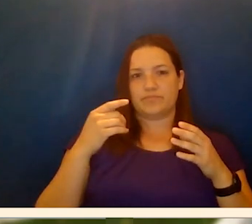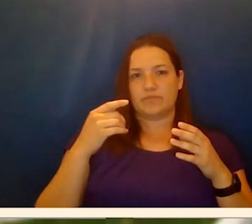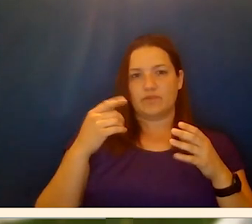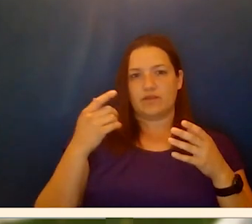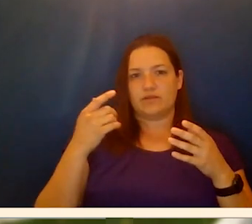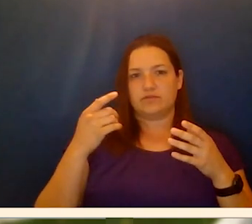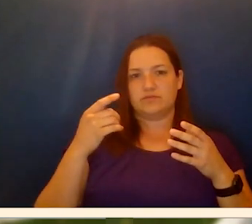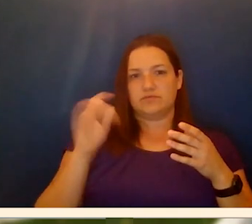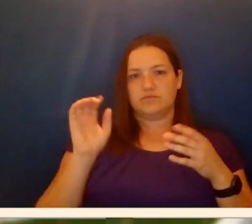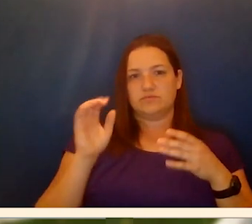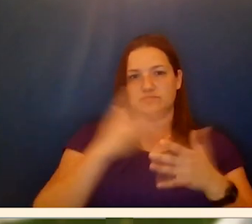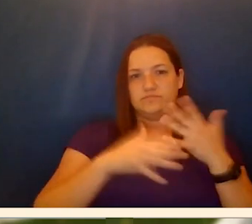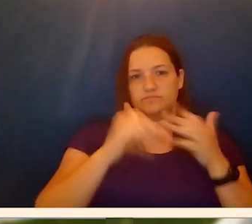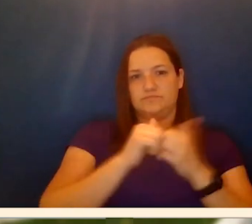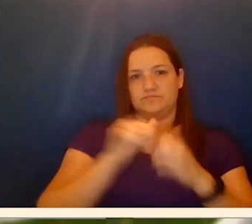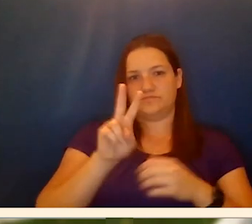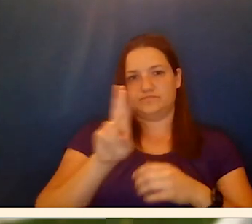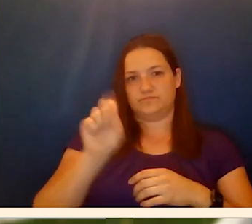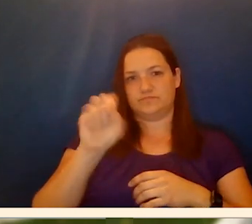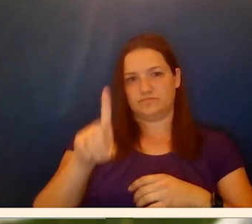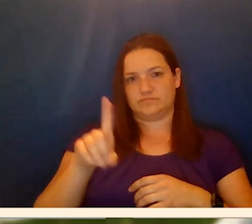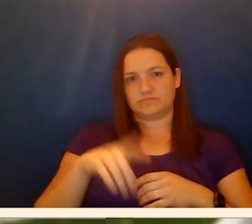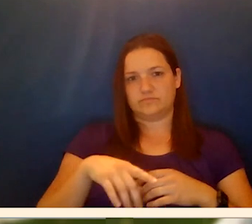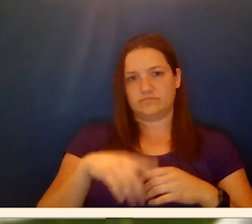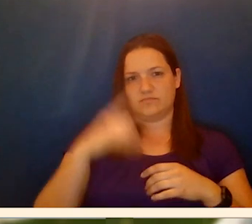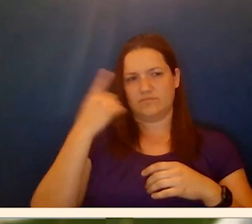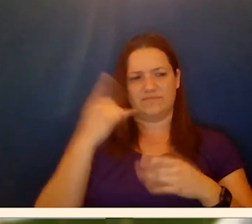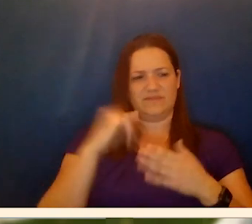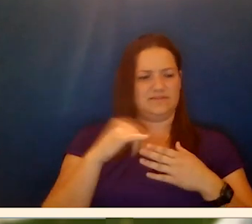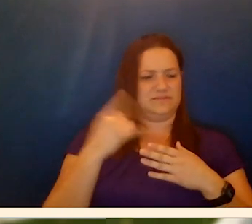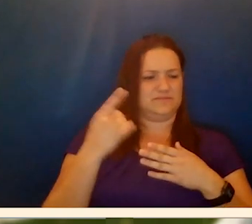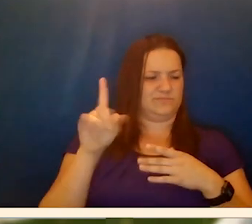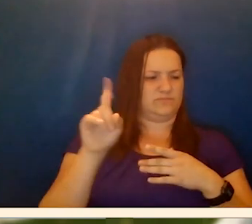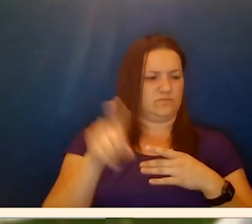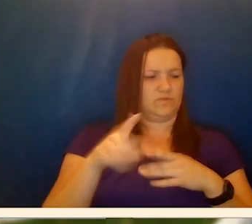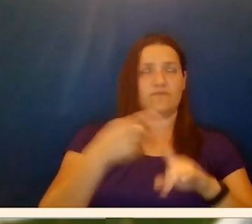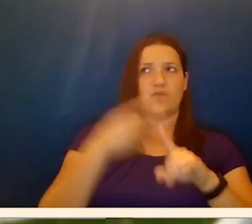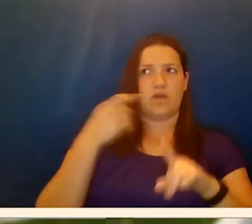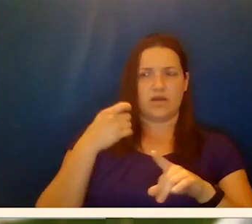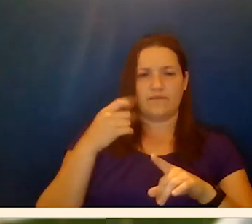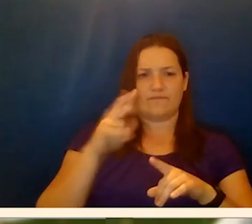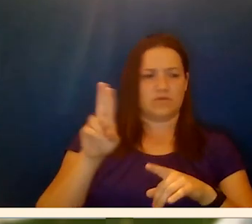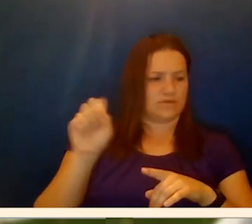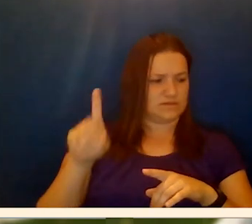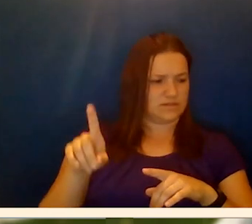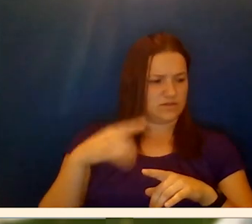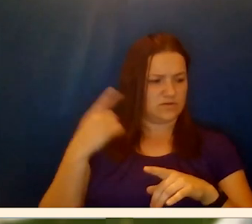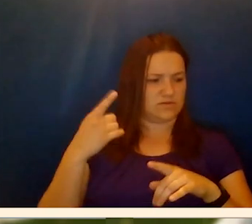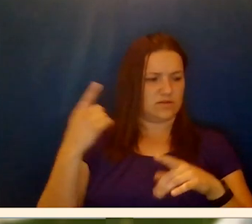District, I think, or at least they said this question comes from somebody related to Visalia Unified School